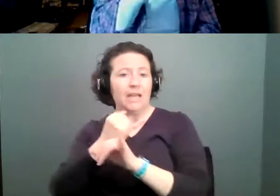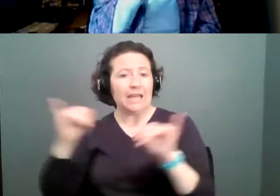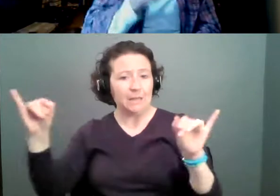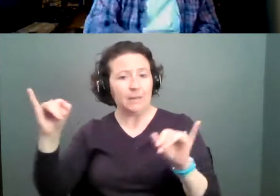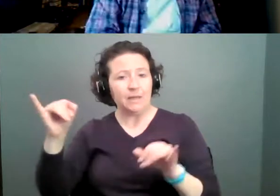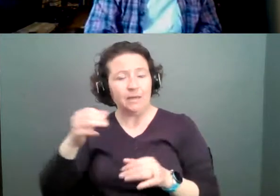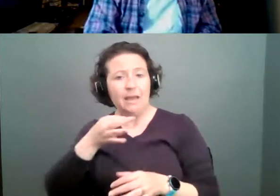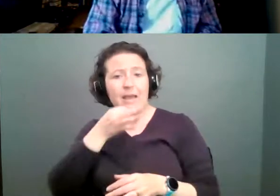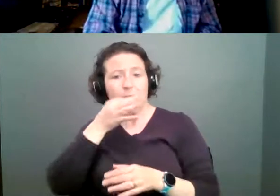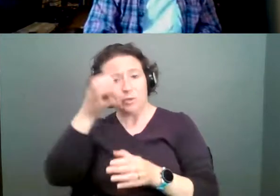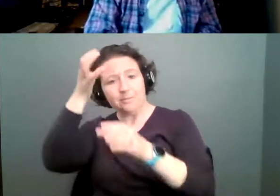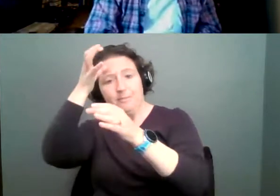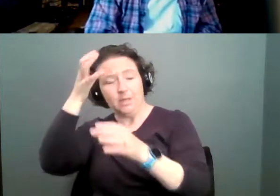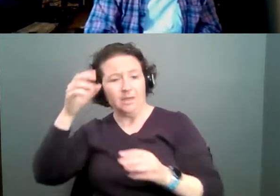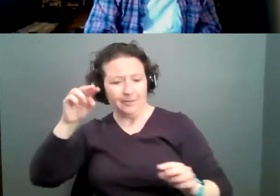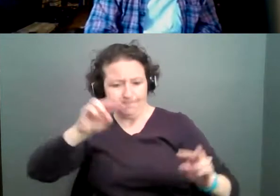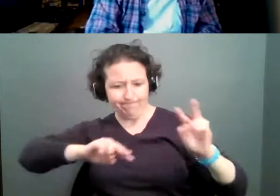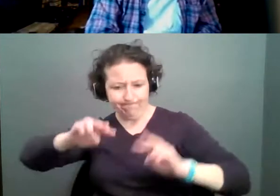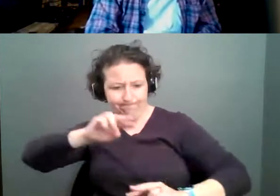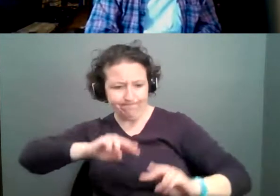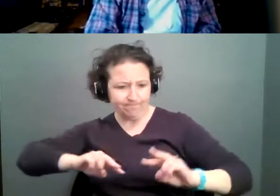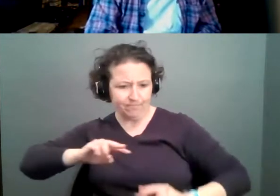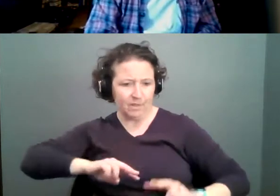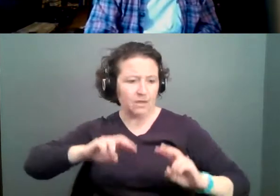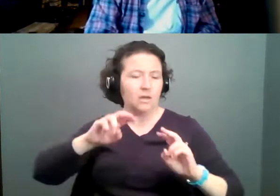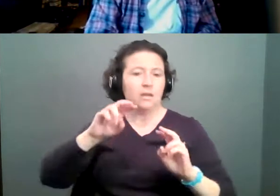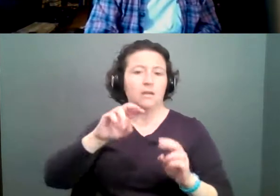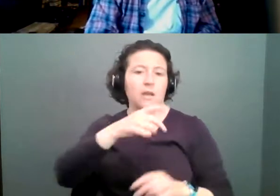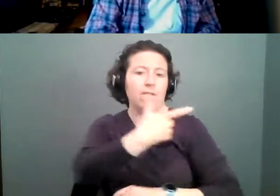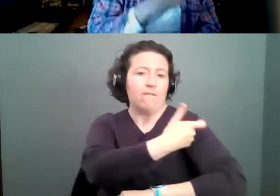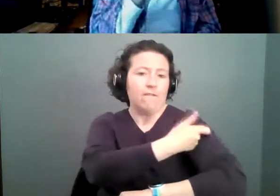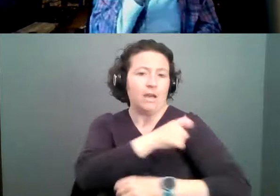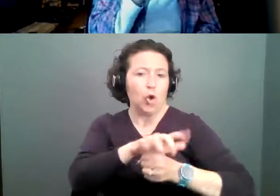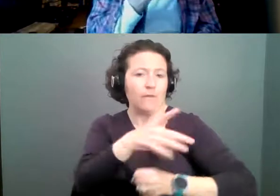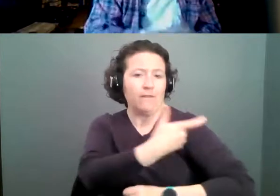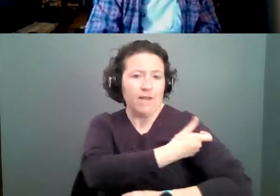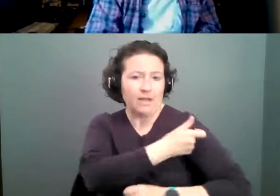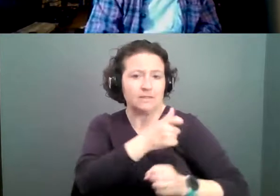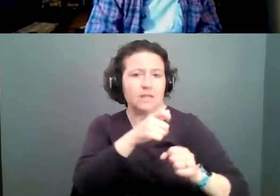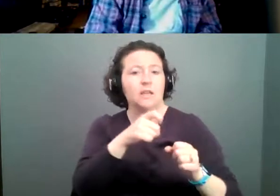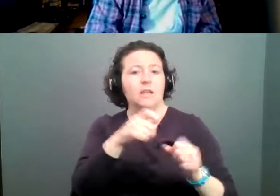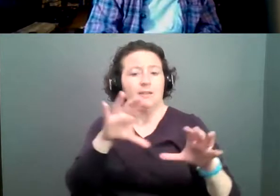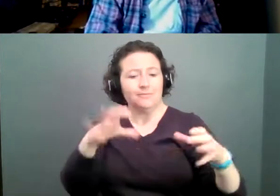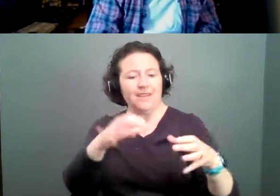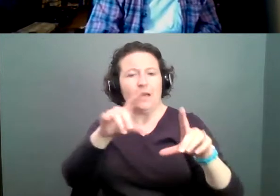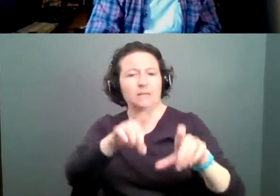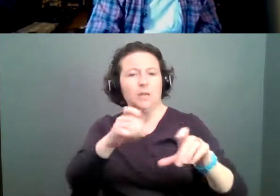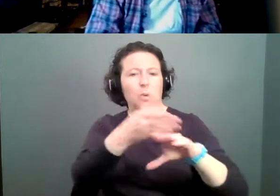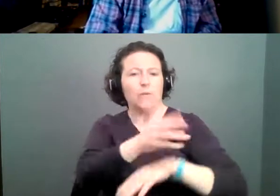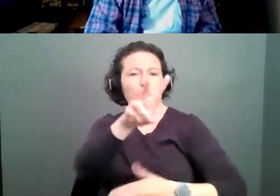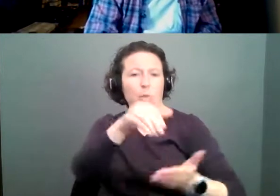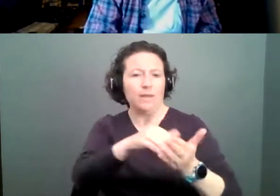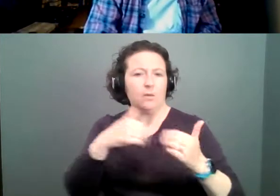experts, reviewed the performance of the vaccine in a trial of over 2,000